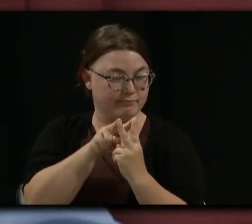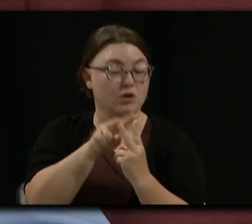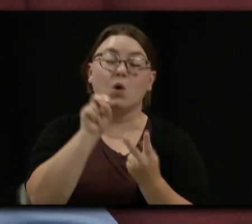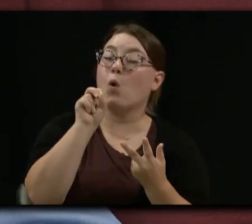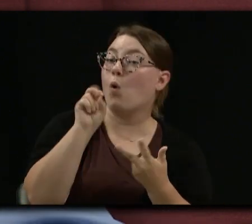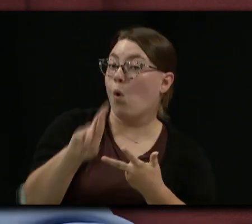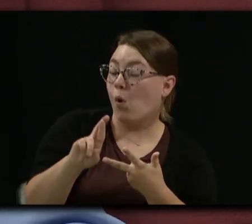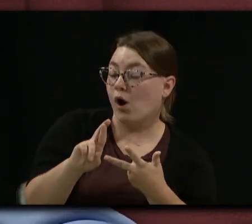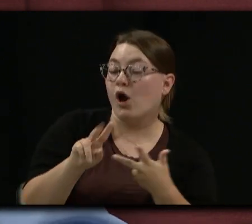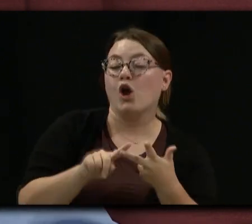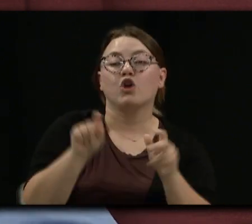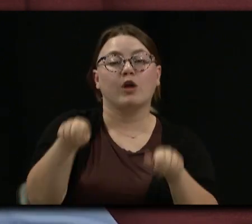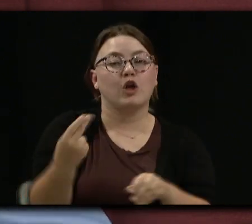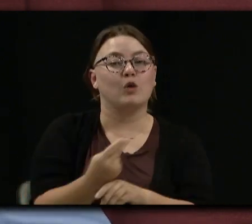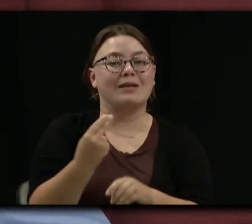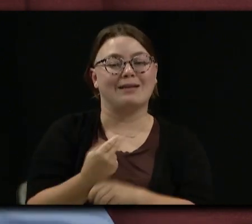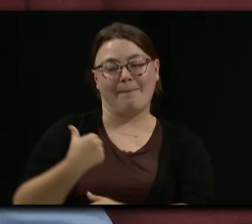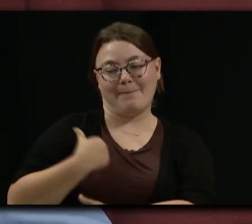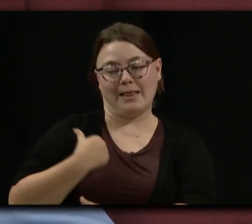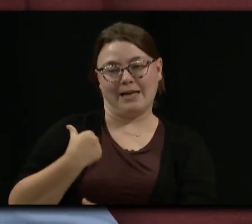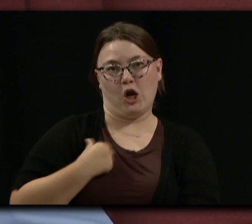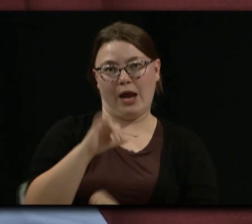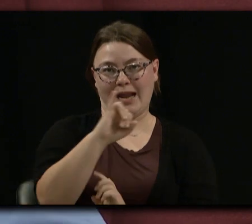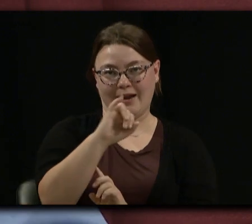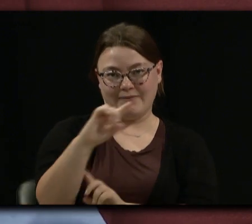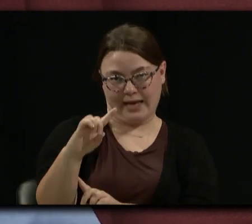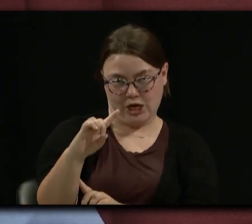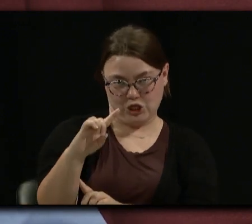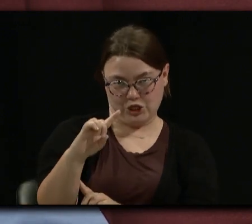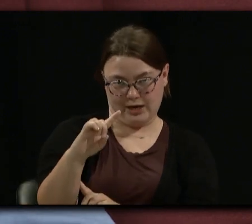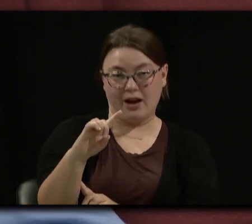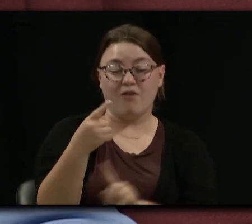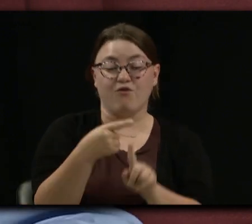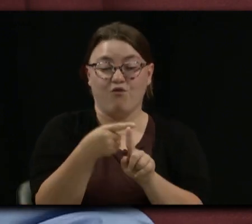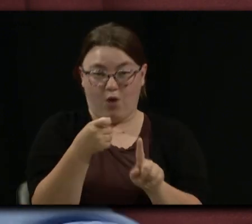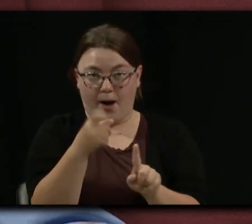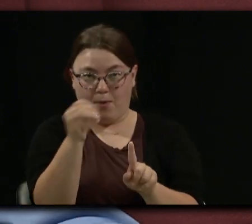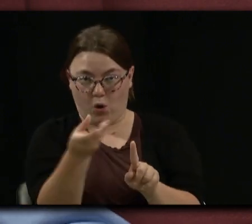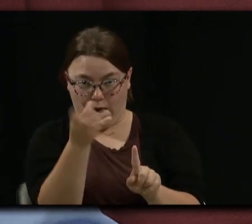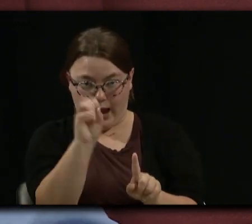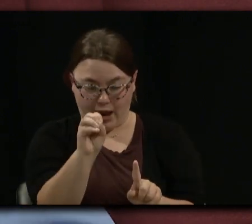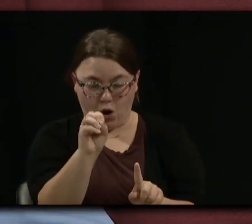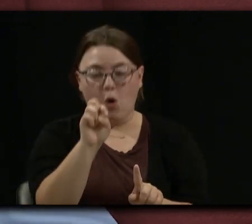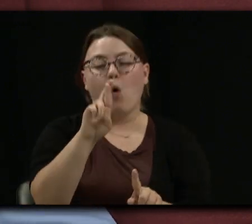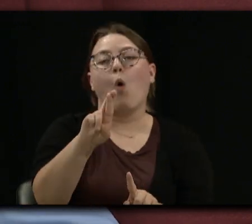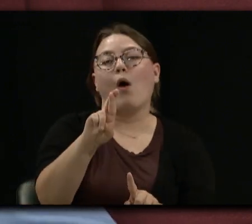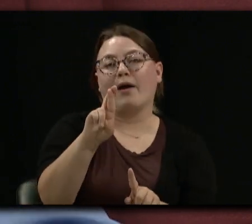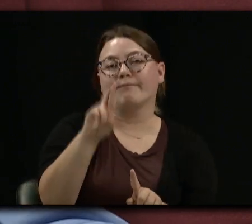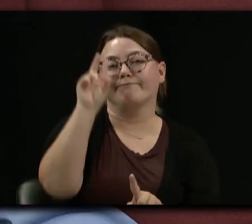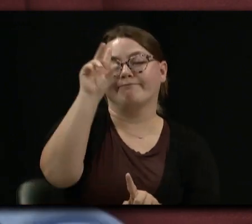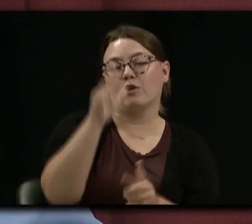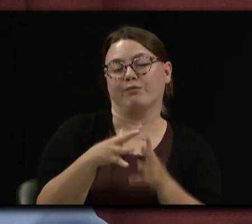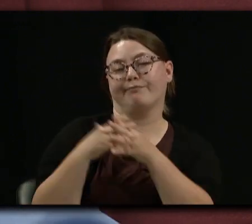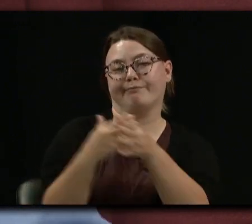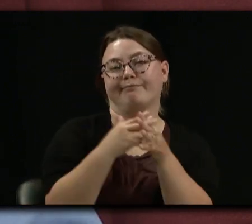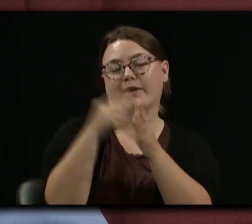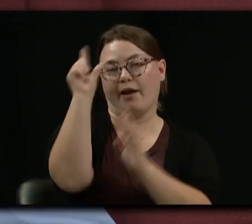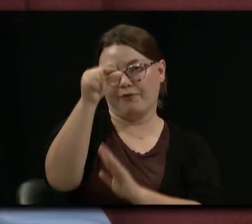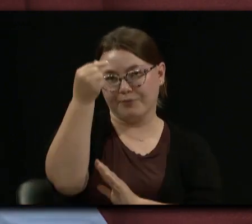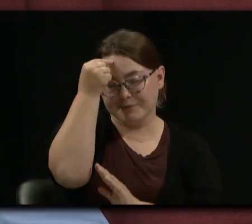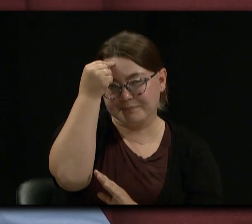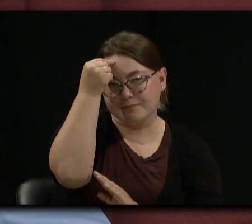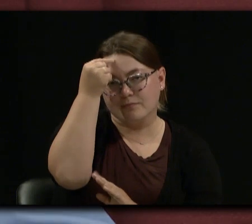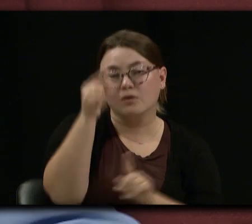also use a military ID that was issued by the state of Ohio or issued by the U.S. government. You can also use